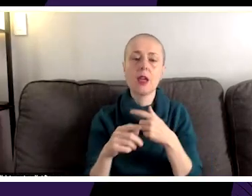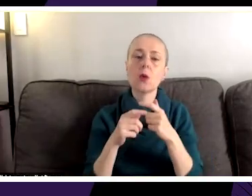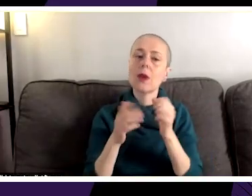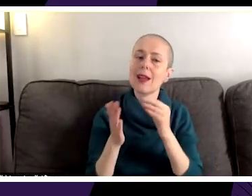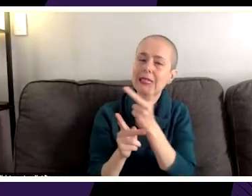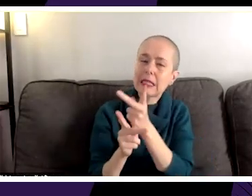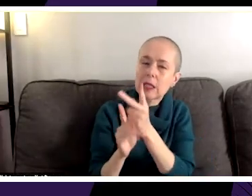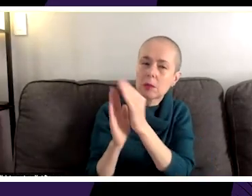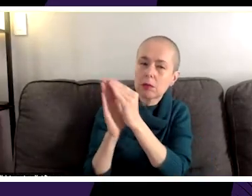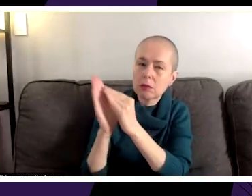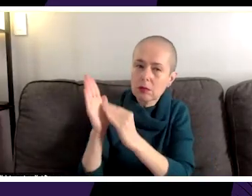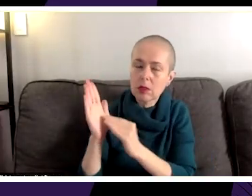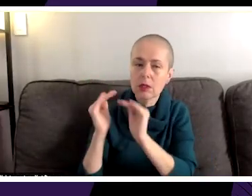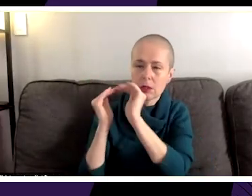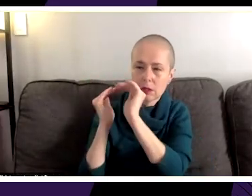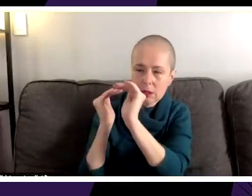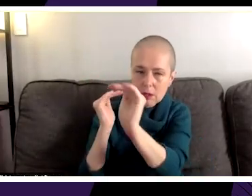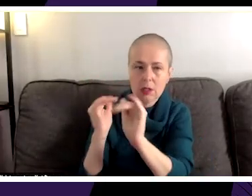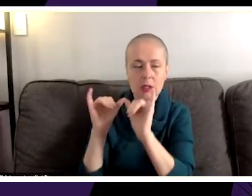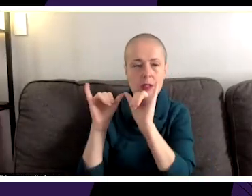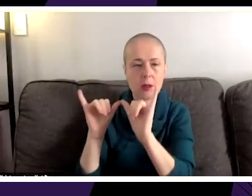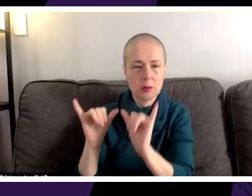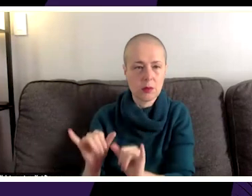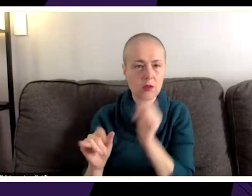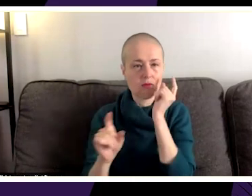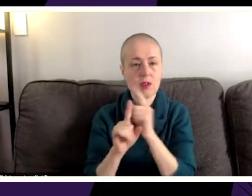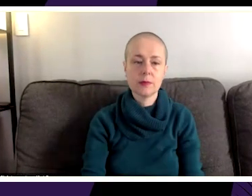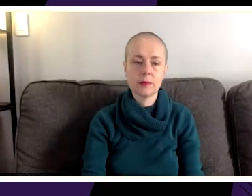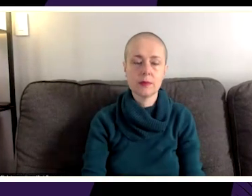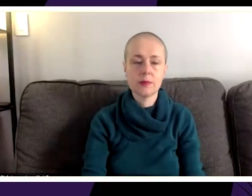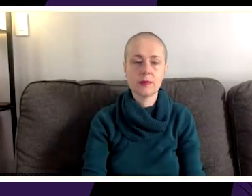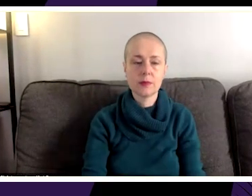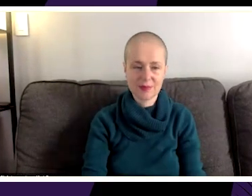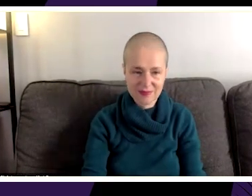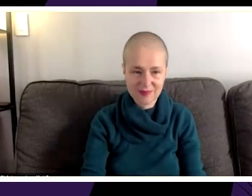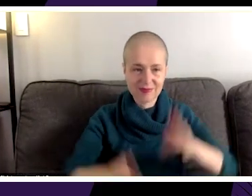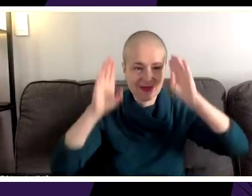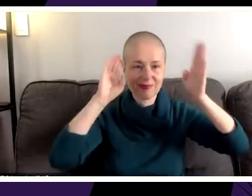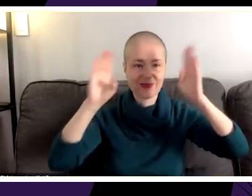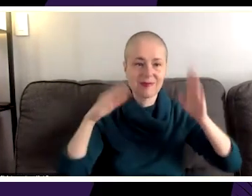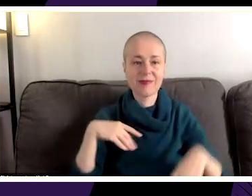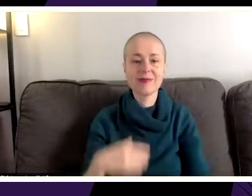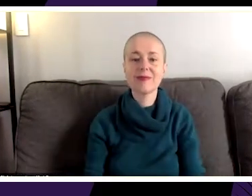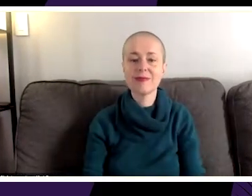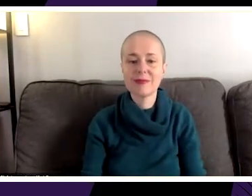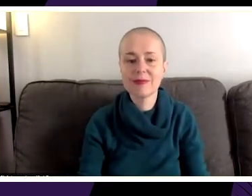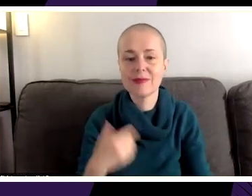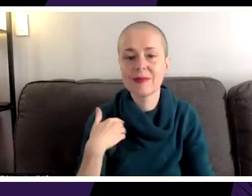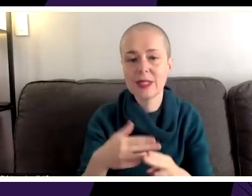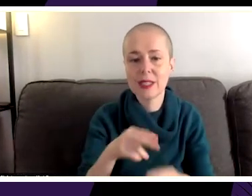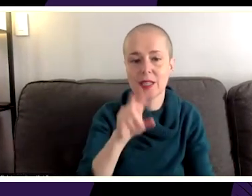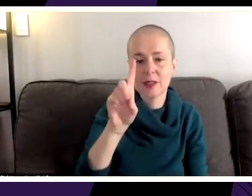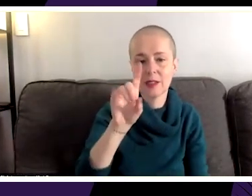documentation consistent and accurate. Over to you, Divyansh. Hello everyone, I'm Divyansh, and I